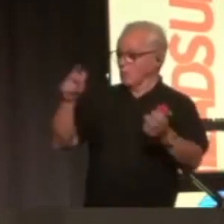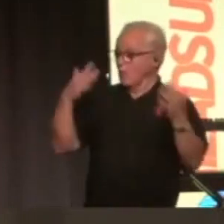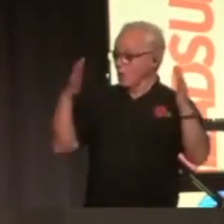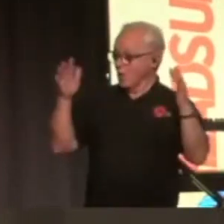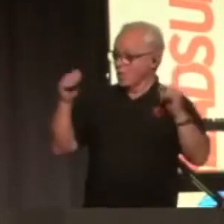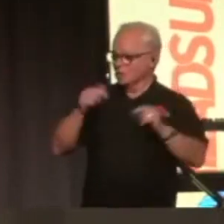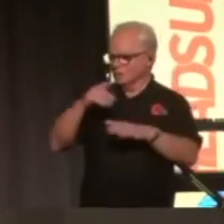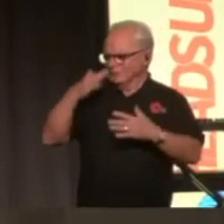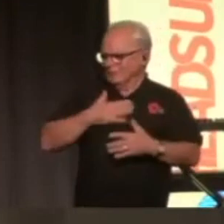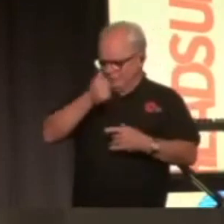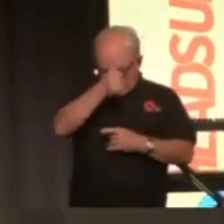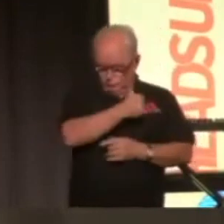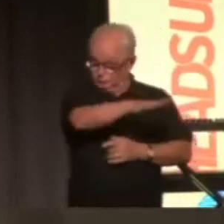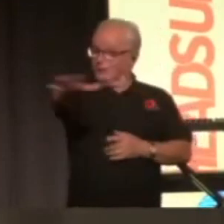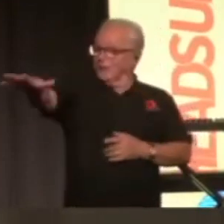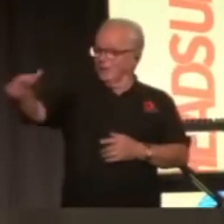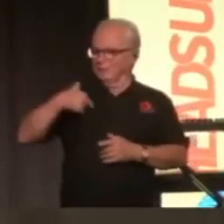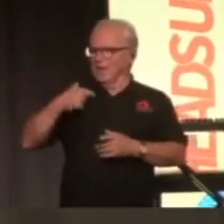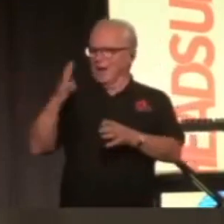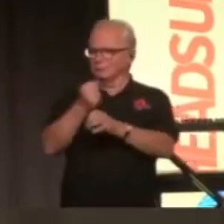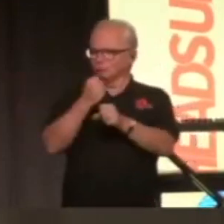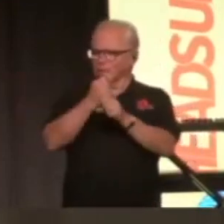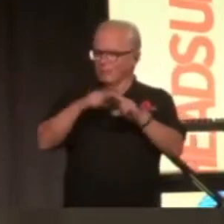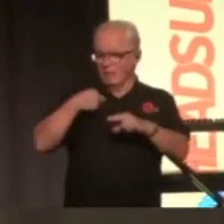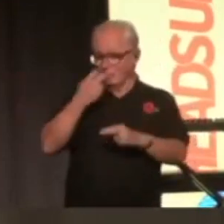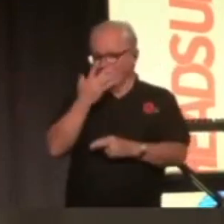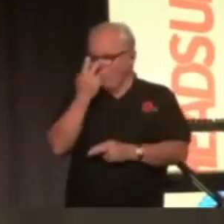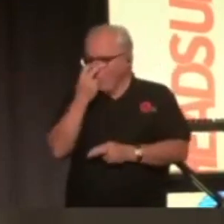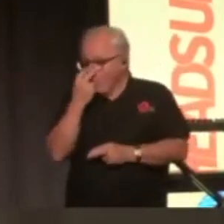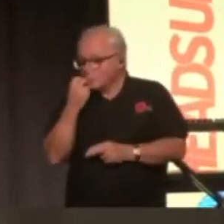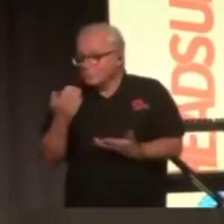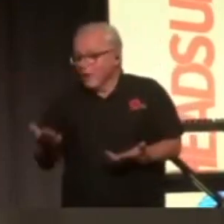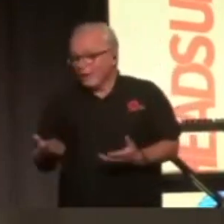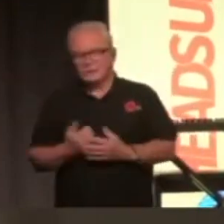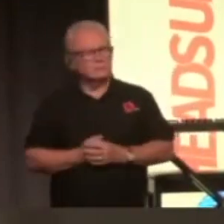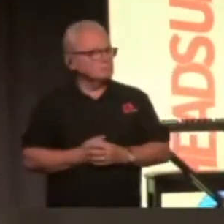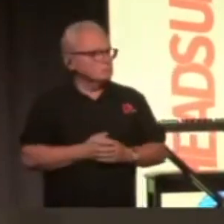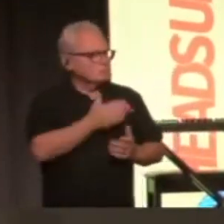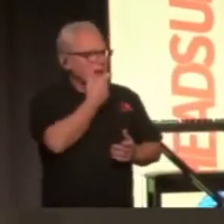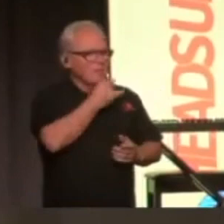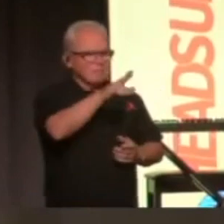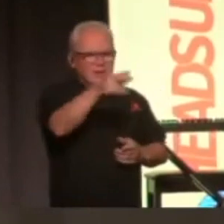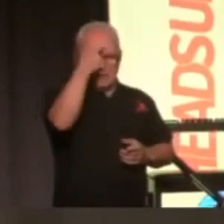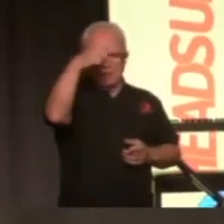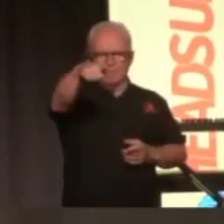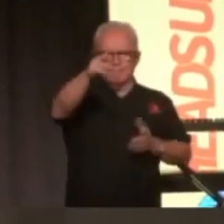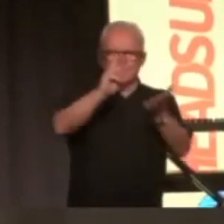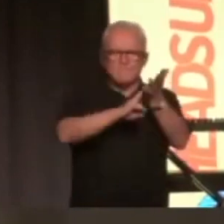I don't like to tell anybody that, but I'm a grander now. That's how old I am. And there's a boy down there called Mo.